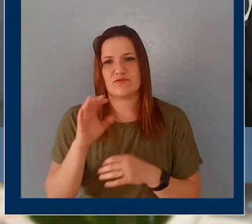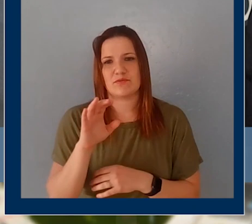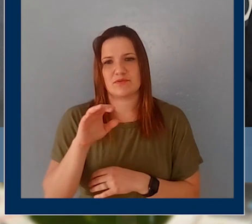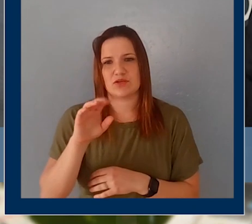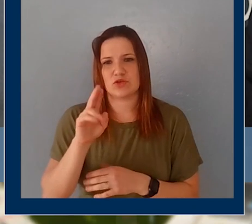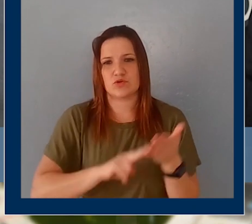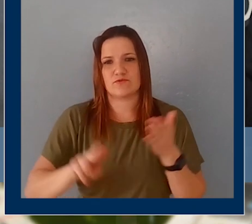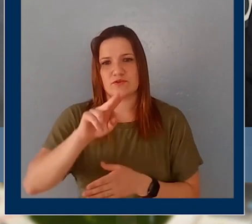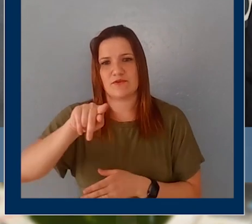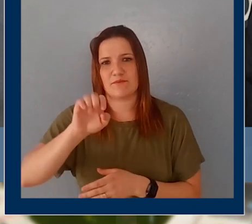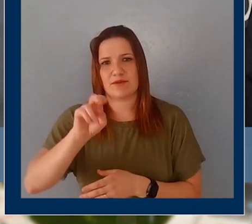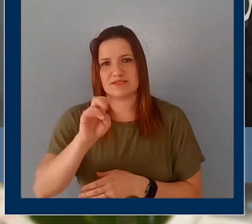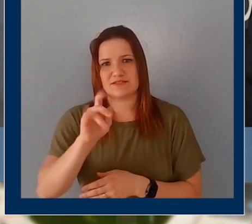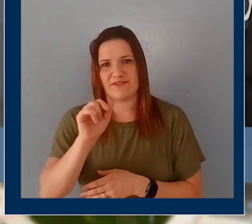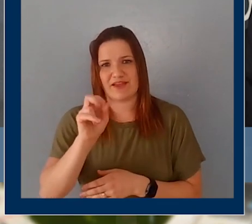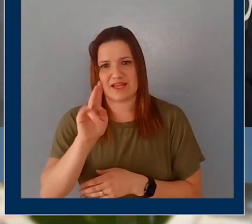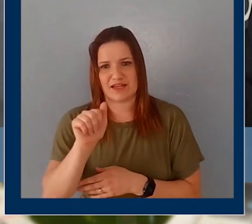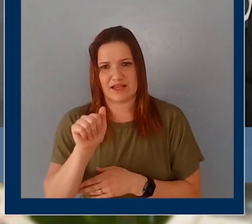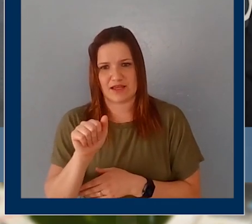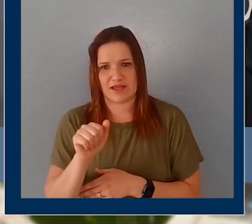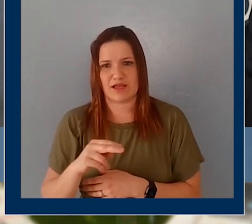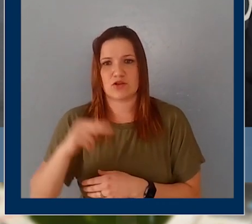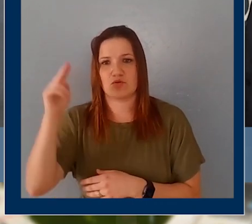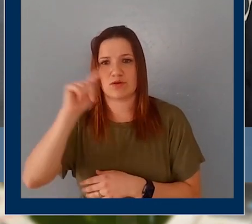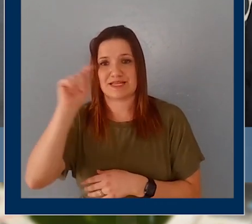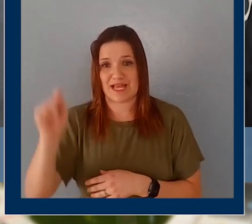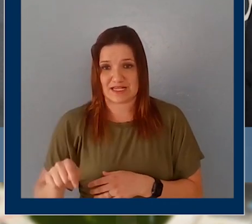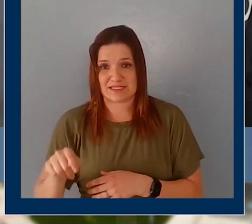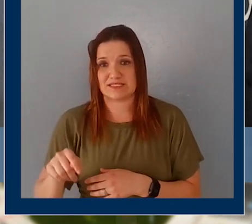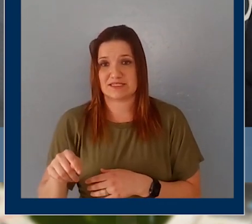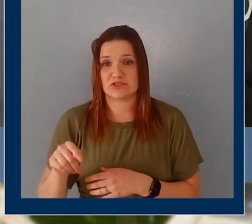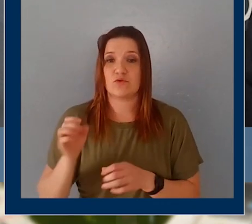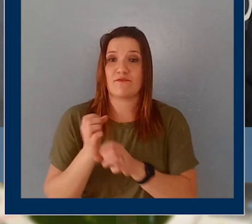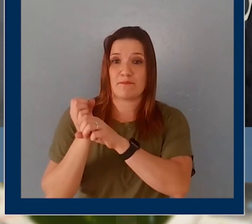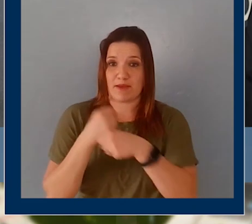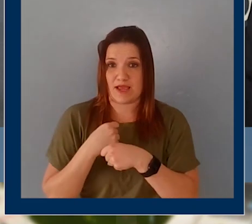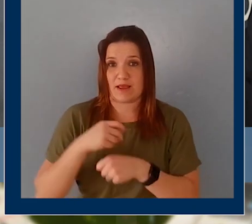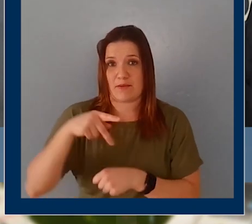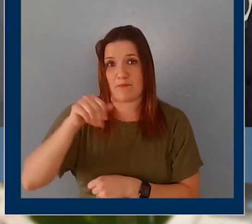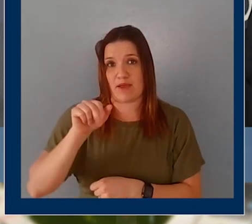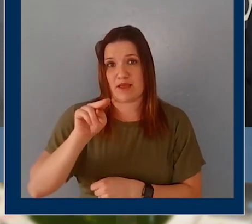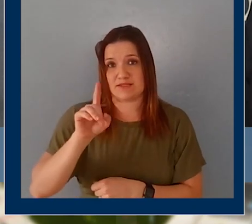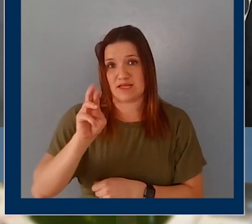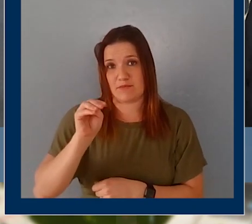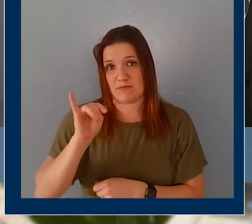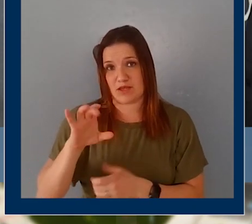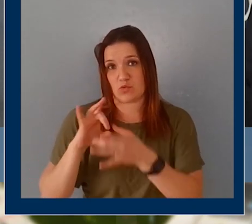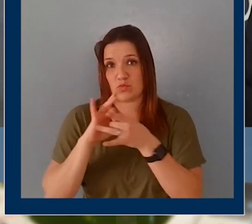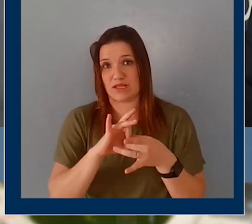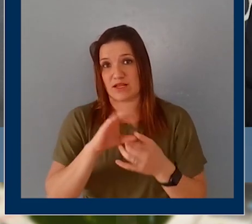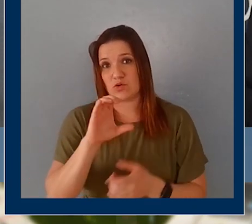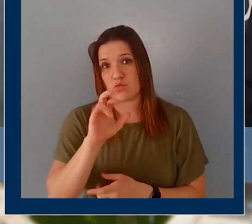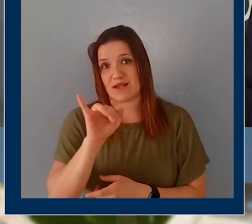up our crisis triage command center inside of the hospital. And again, at 7 a.m. this morning,